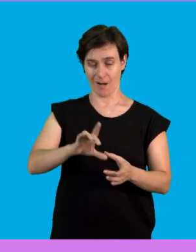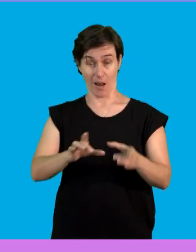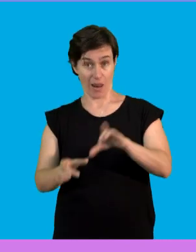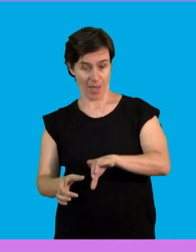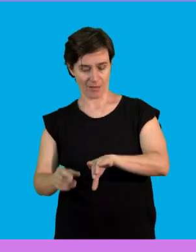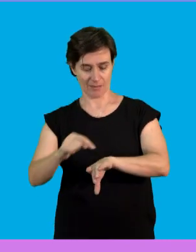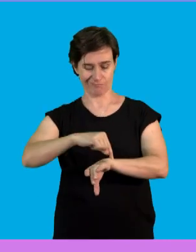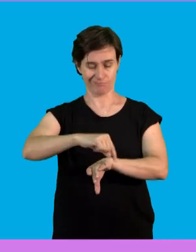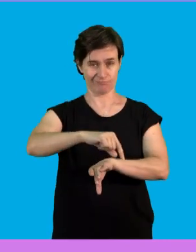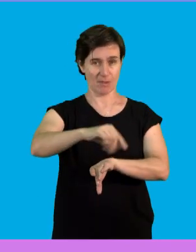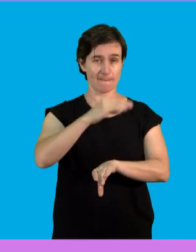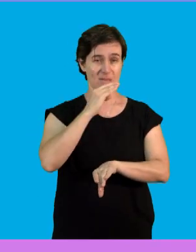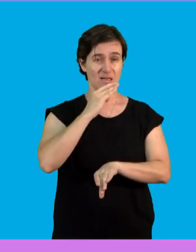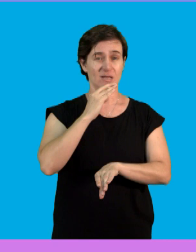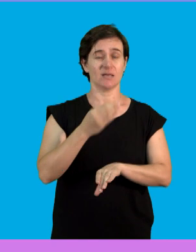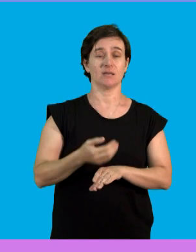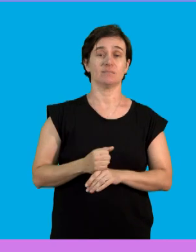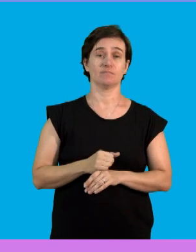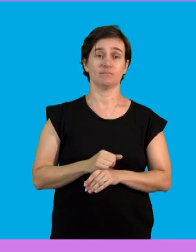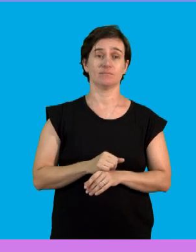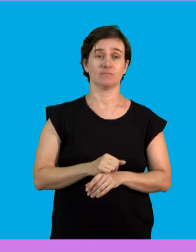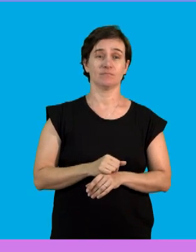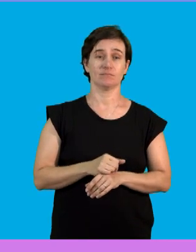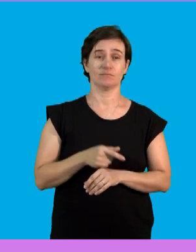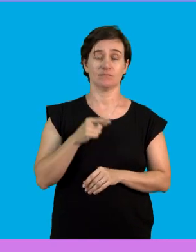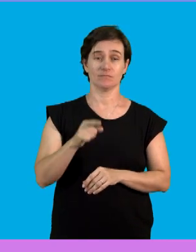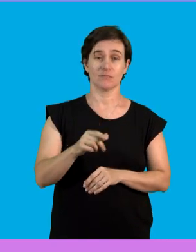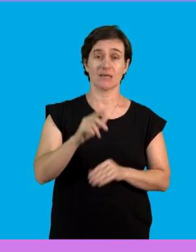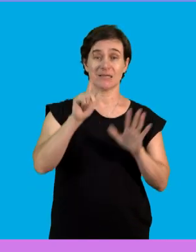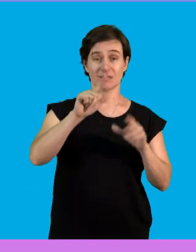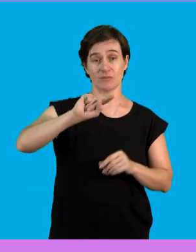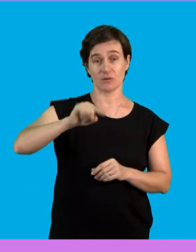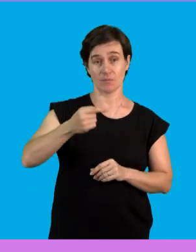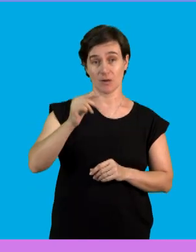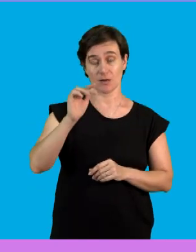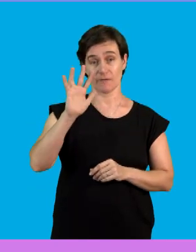see that. So the width is going to be the diameter,